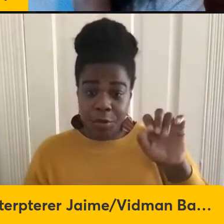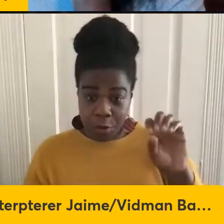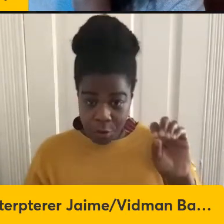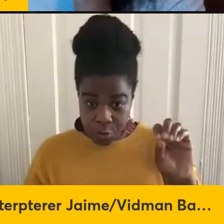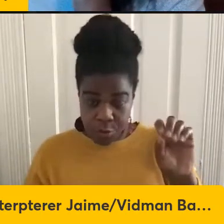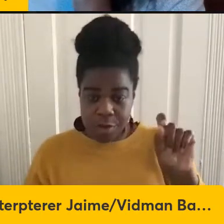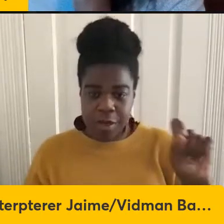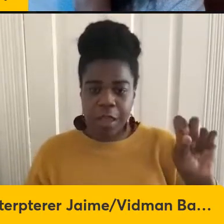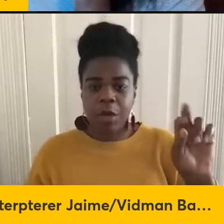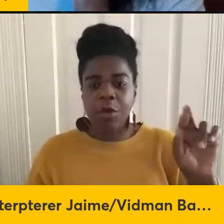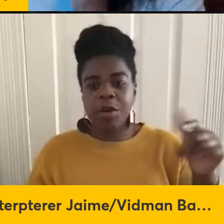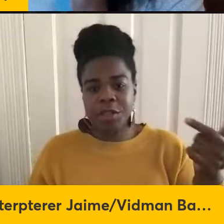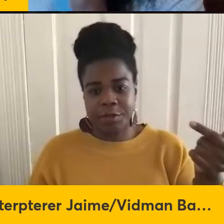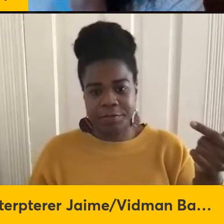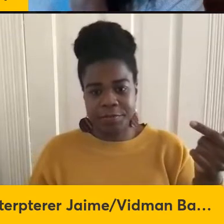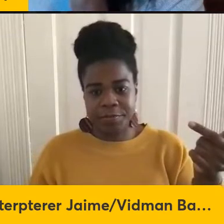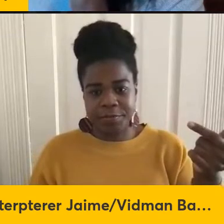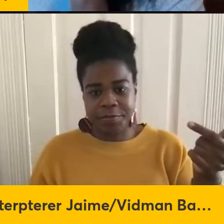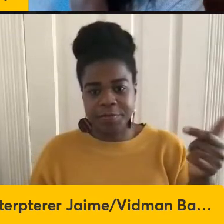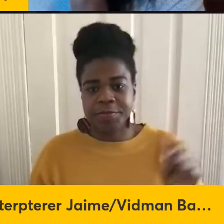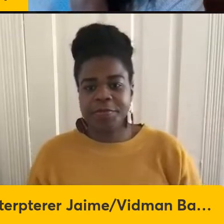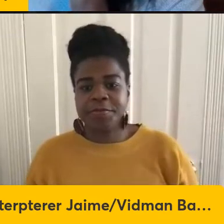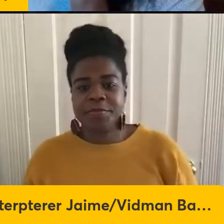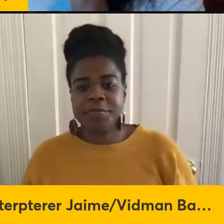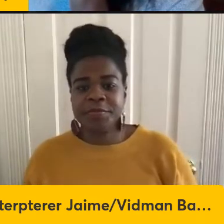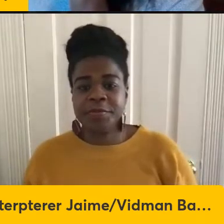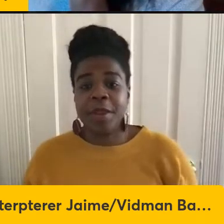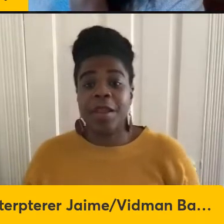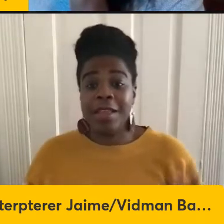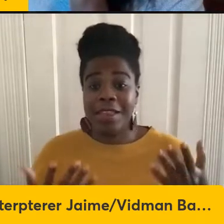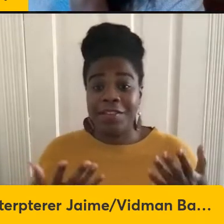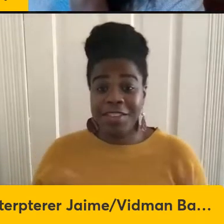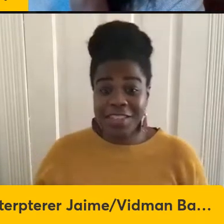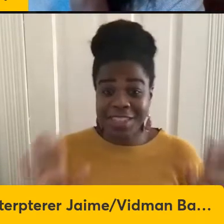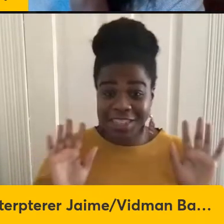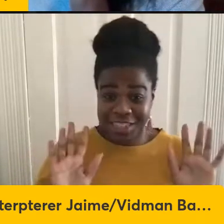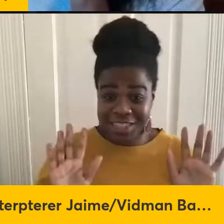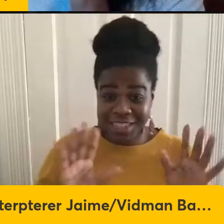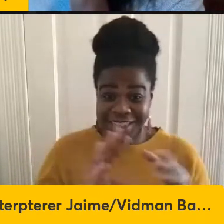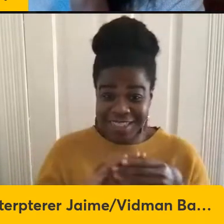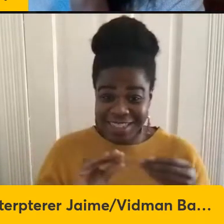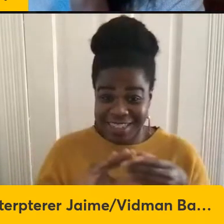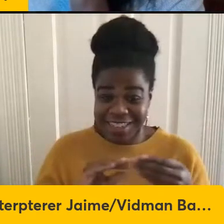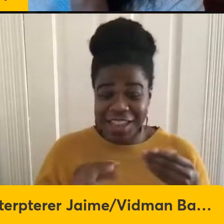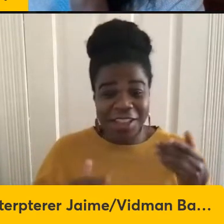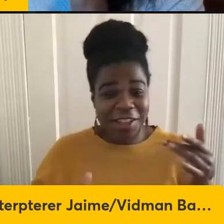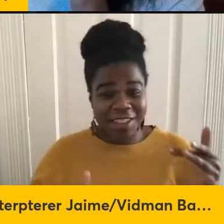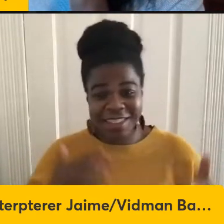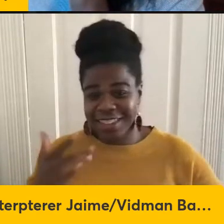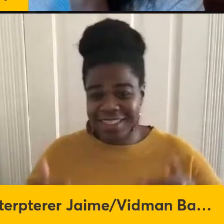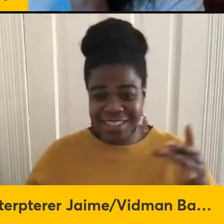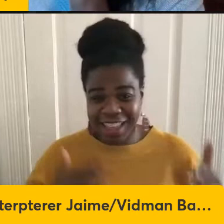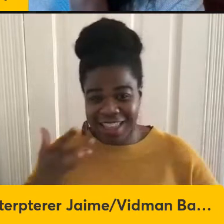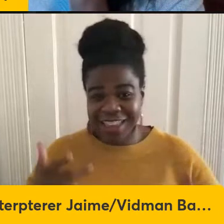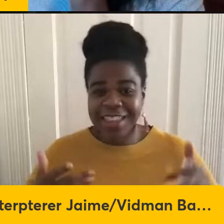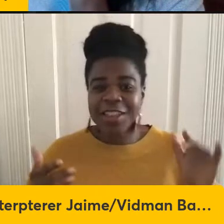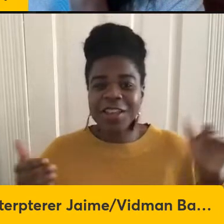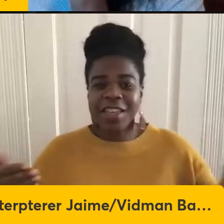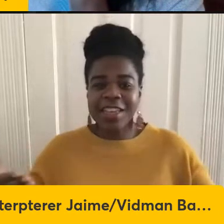blackinimmuno.org. So with that said, I am so excited to